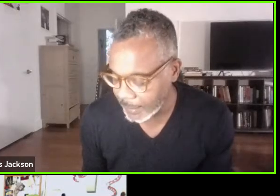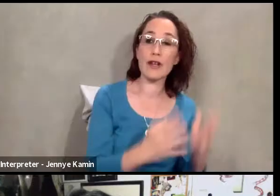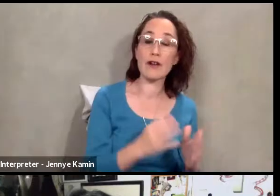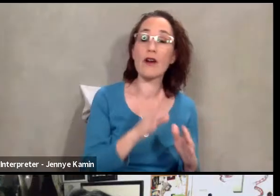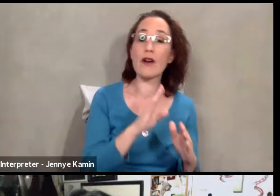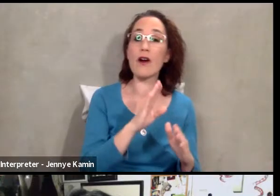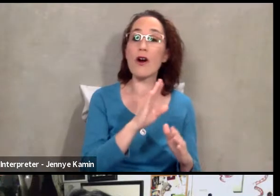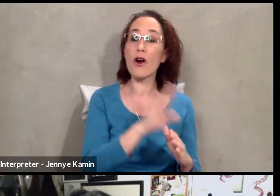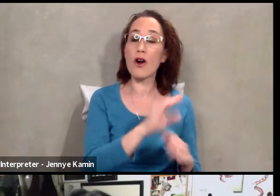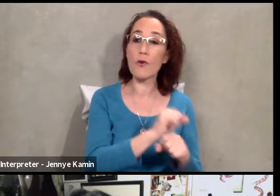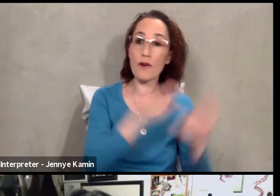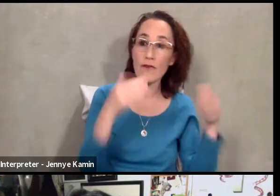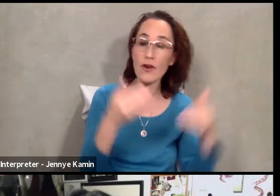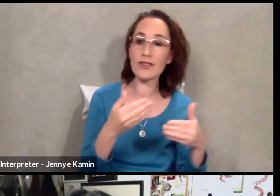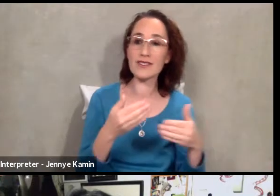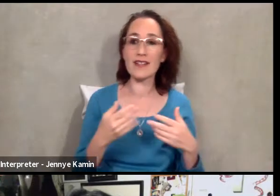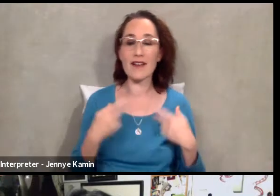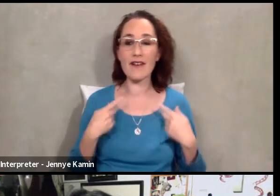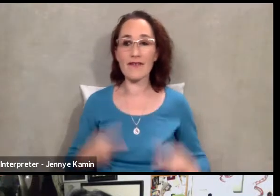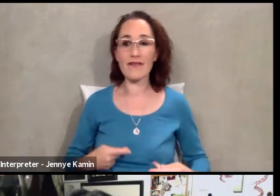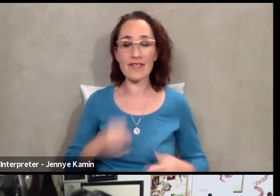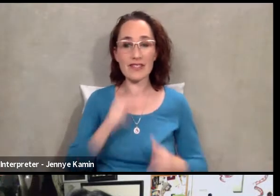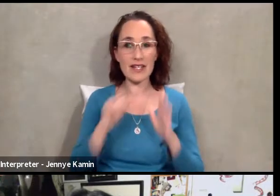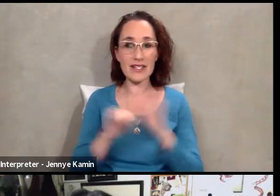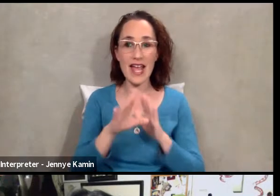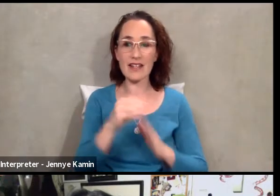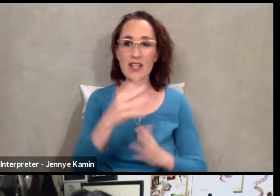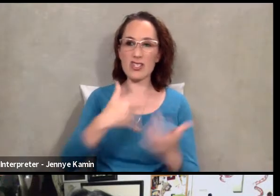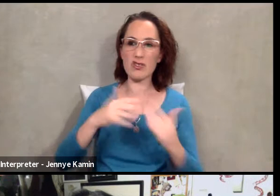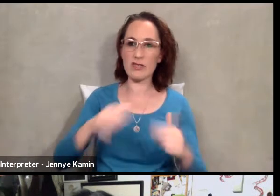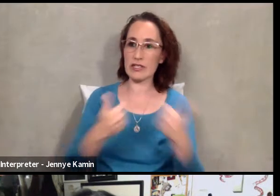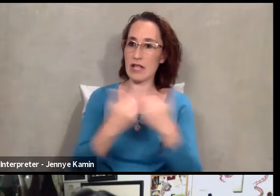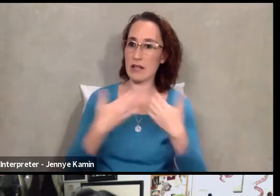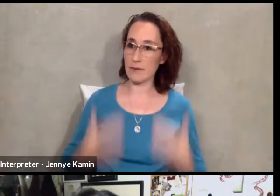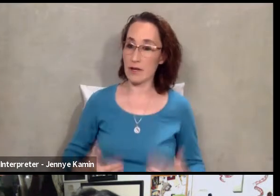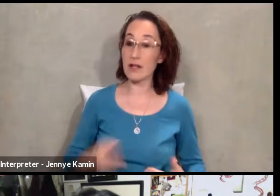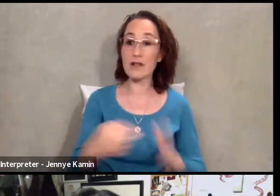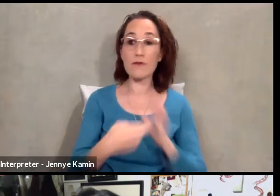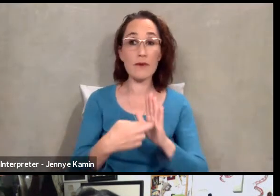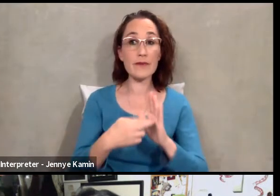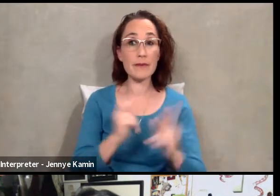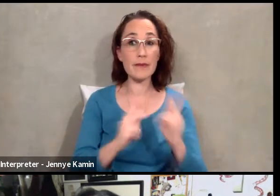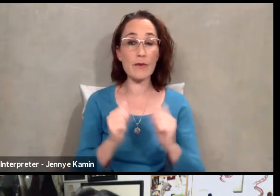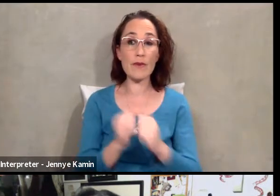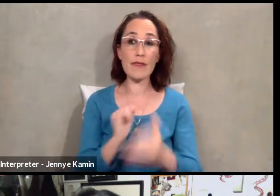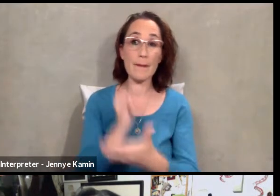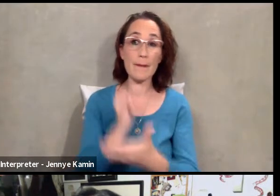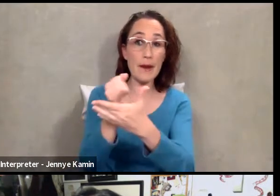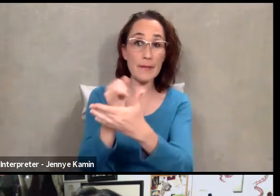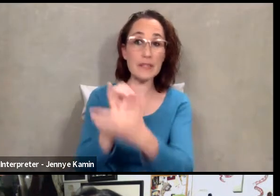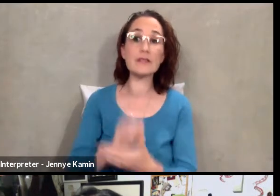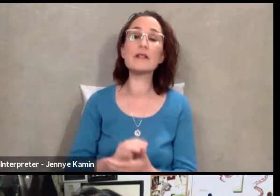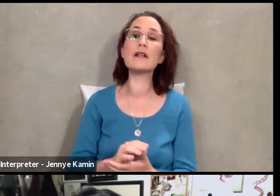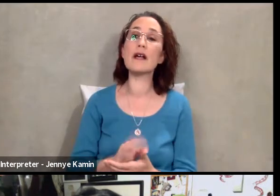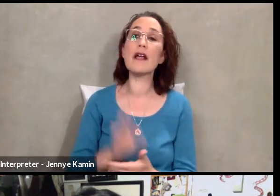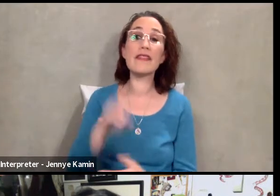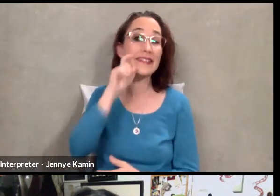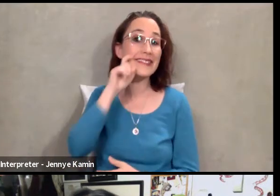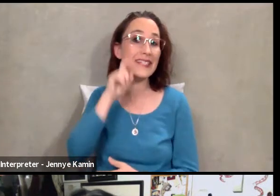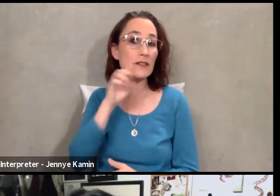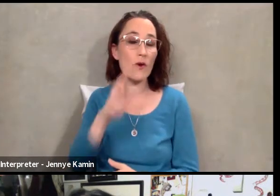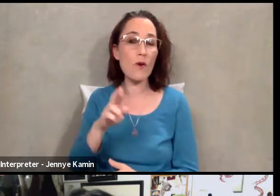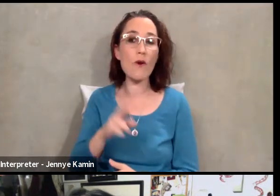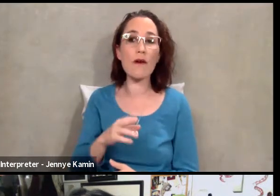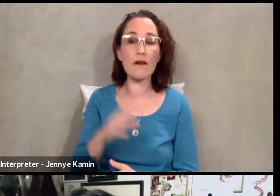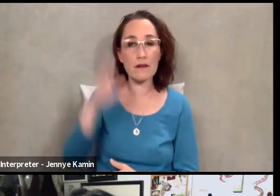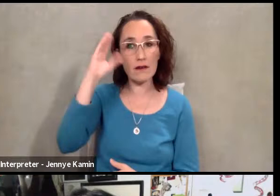physical identity and the socially challenged body. She is best known for representations of people with impairments and those whose sexuality or gender identity